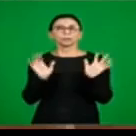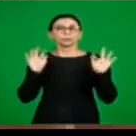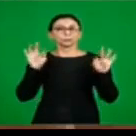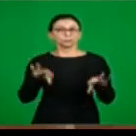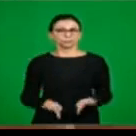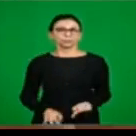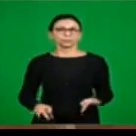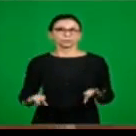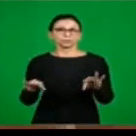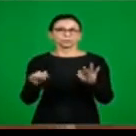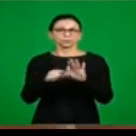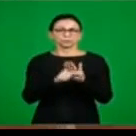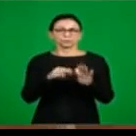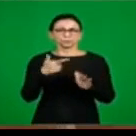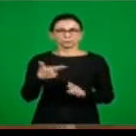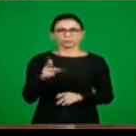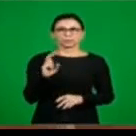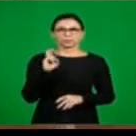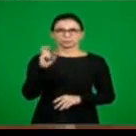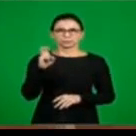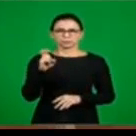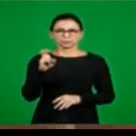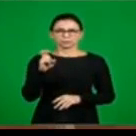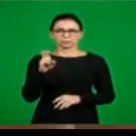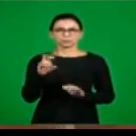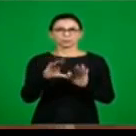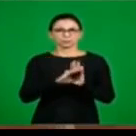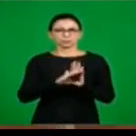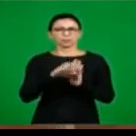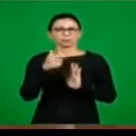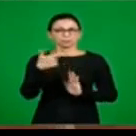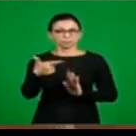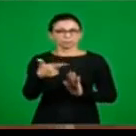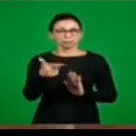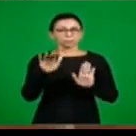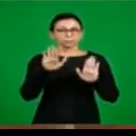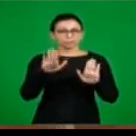verse 26, actually verse 25, chapter 2.